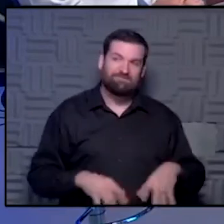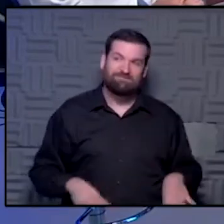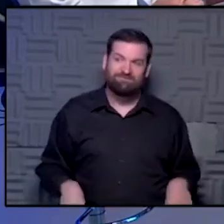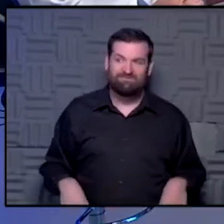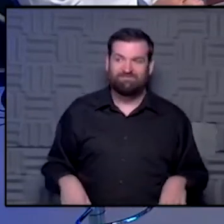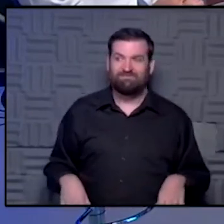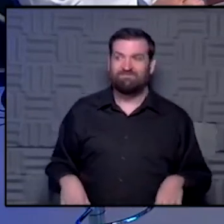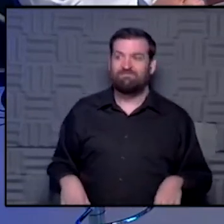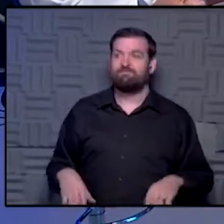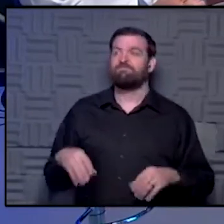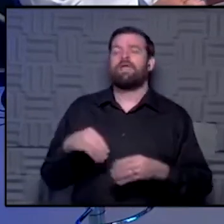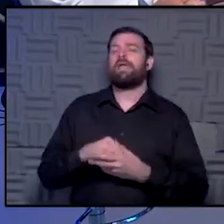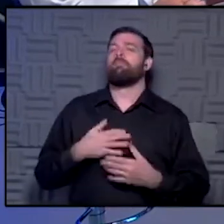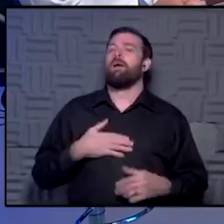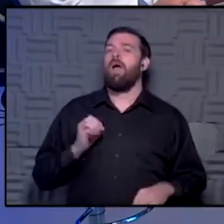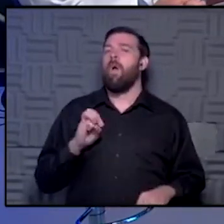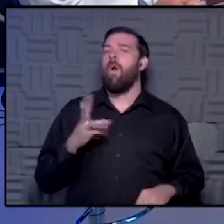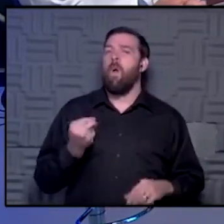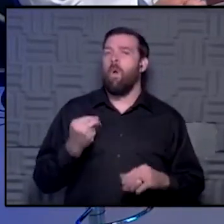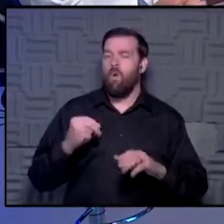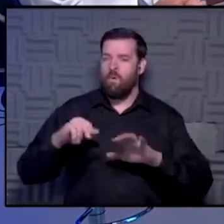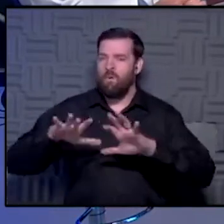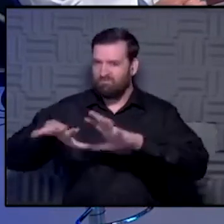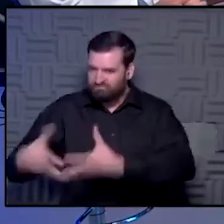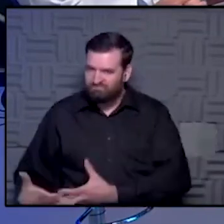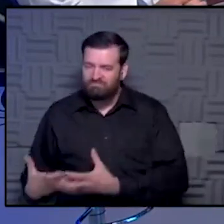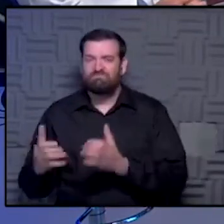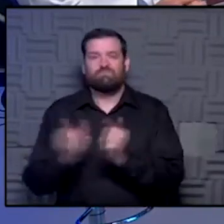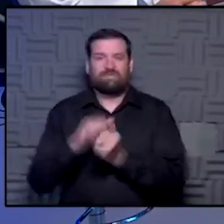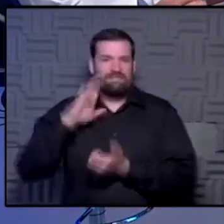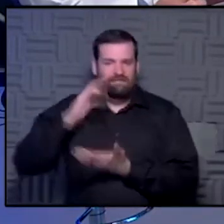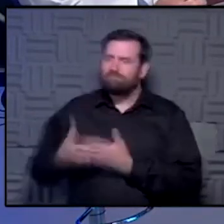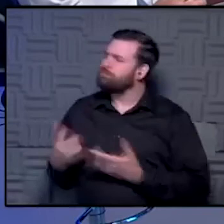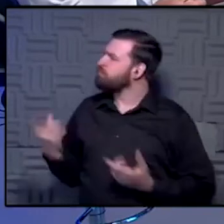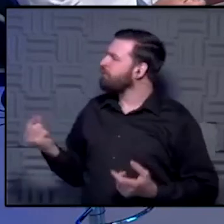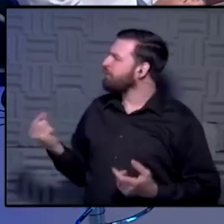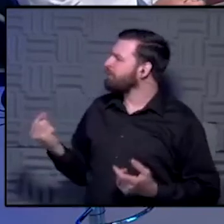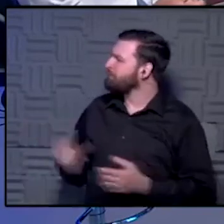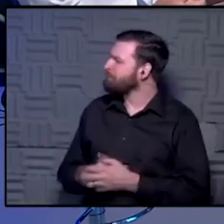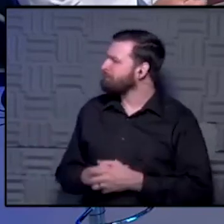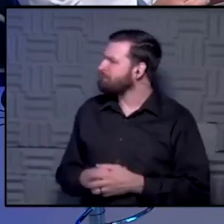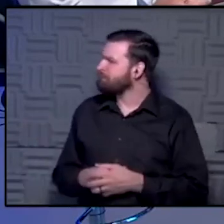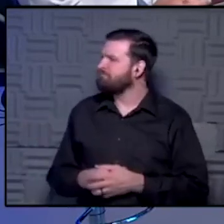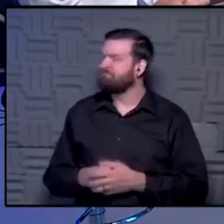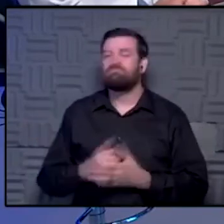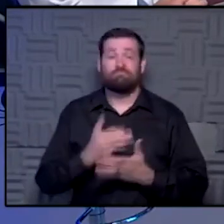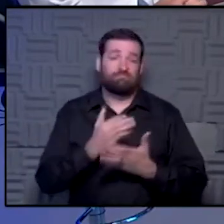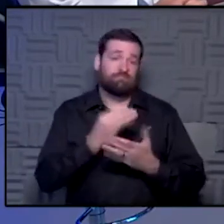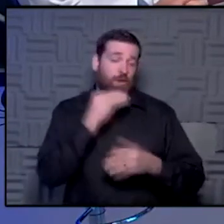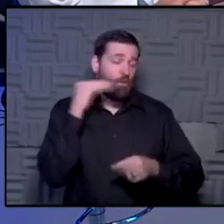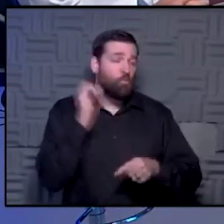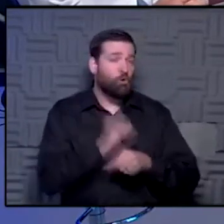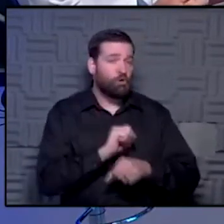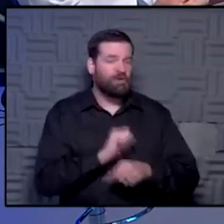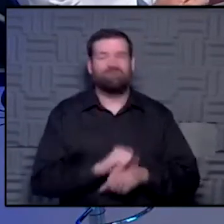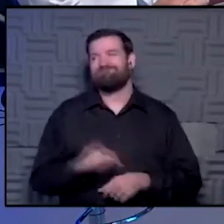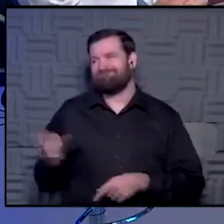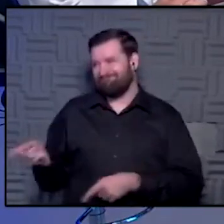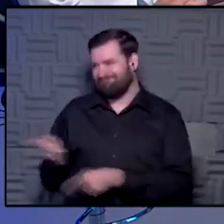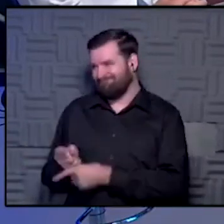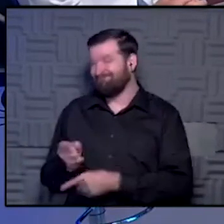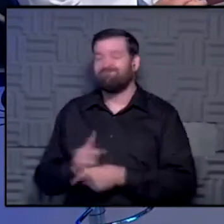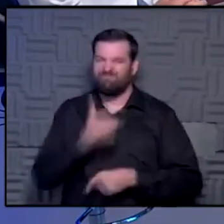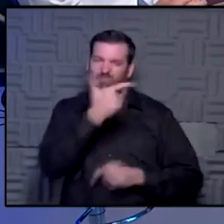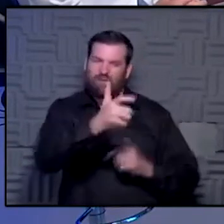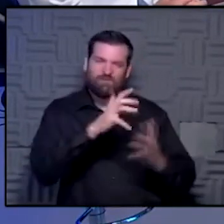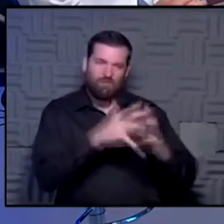Yeah, it's the best. In my own bubble with my son. So that's the best. What are you doing this weekend? I have some homework to do. Oh, that's right. And I'll be watching